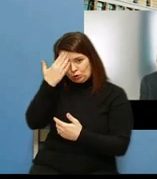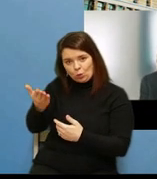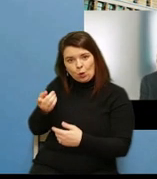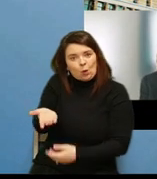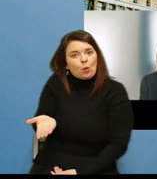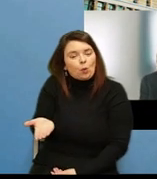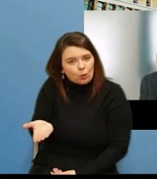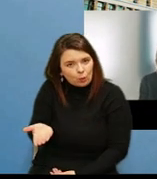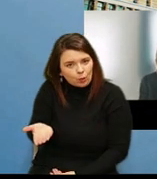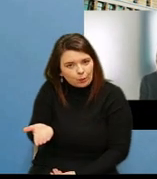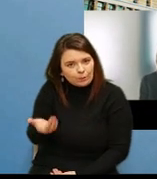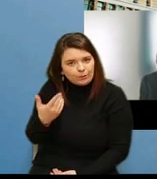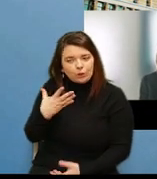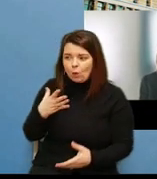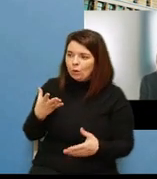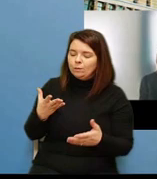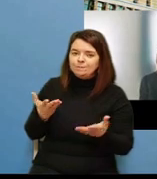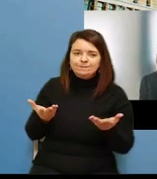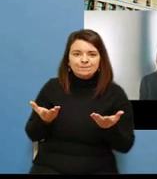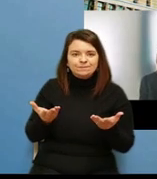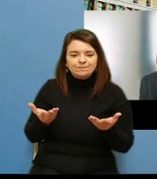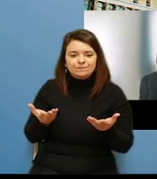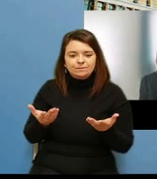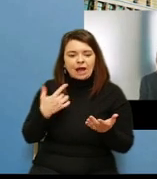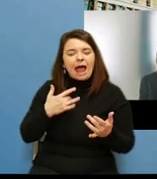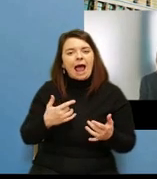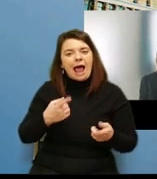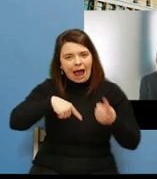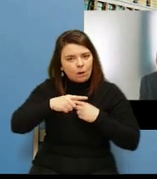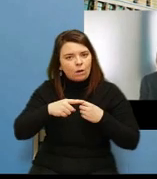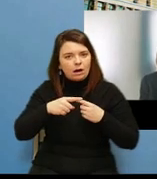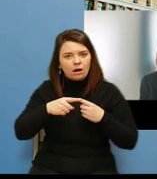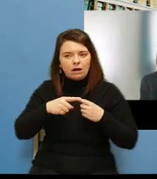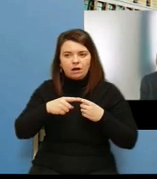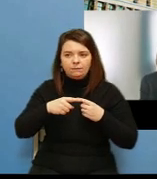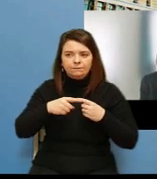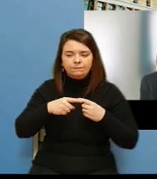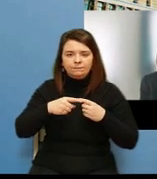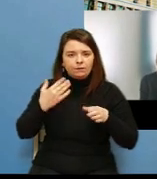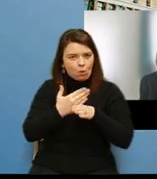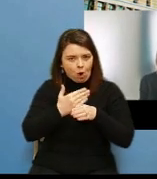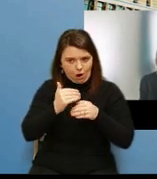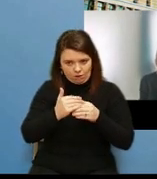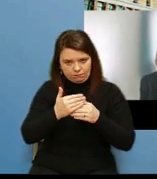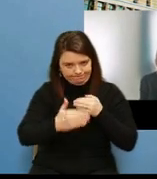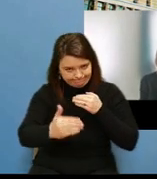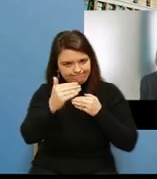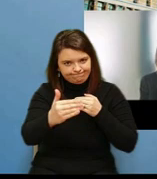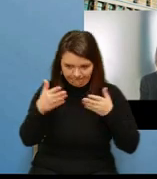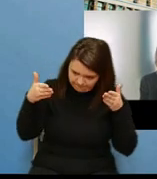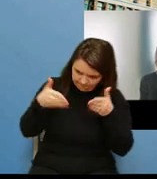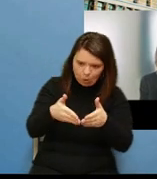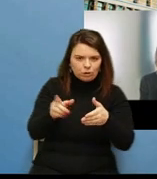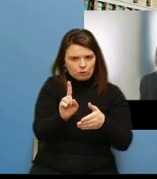don't necessarily pick up in all of that work. And I think certainly our focus